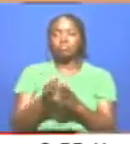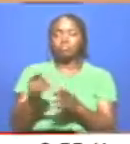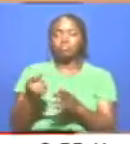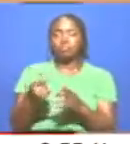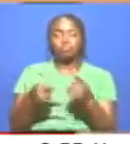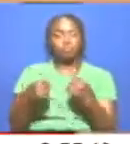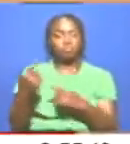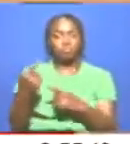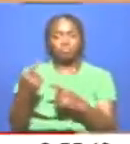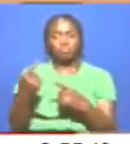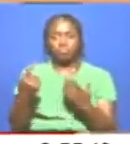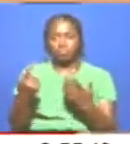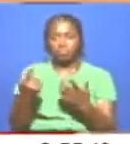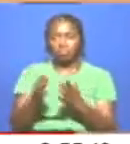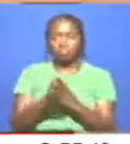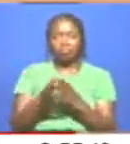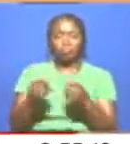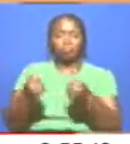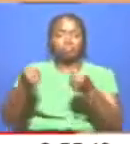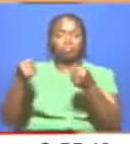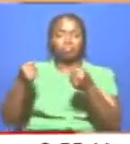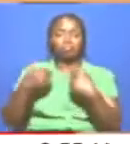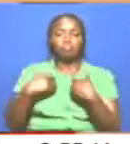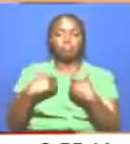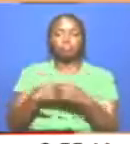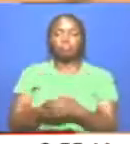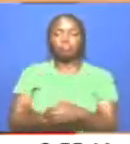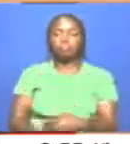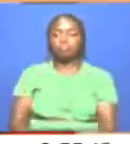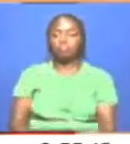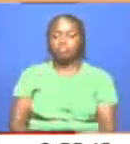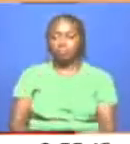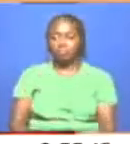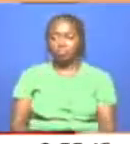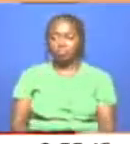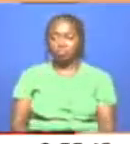as first runners-up took home trophies. Nora Mwangi, Channel One Sports.